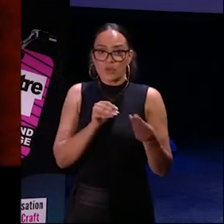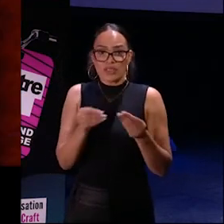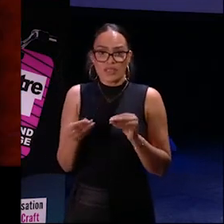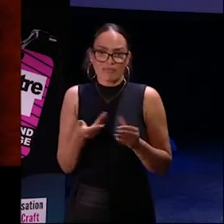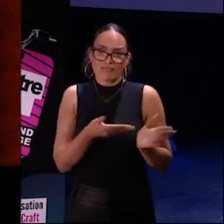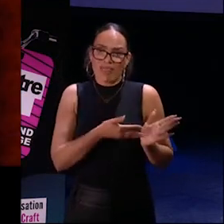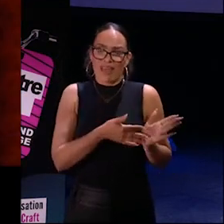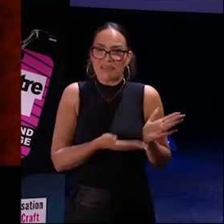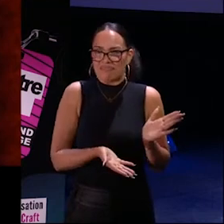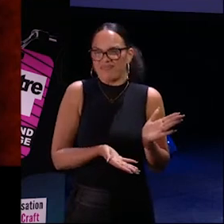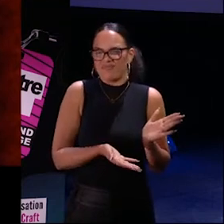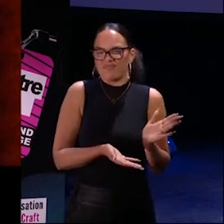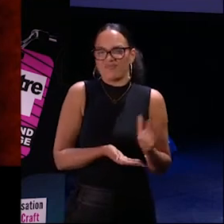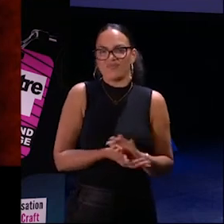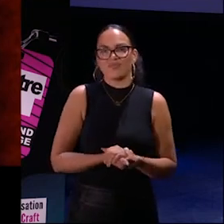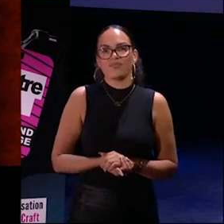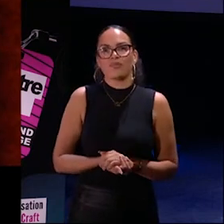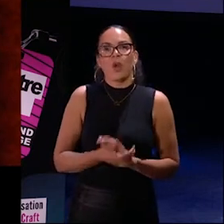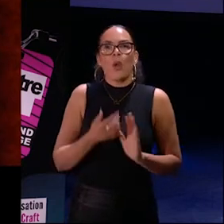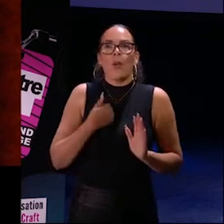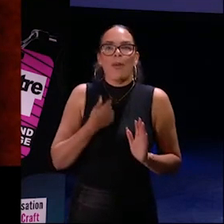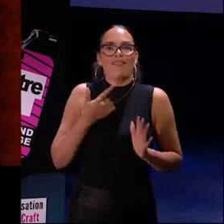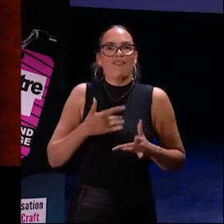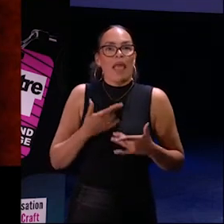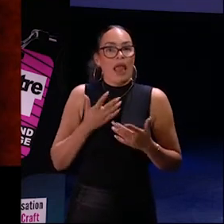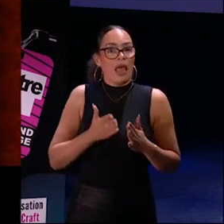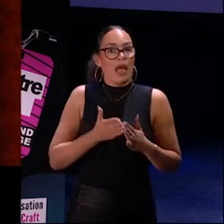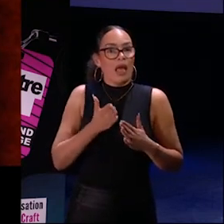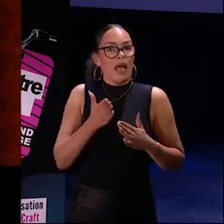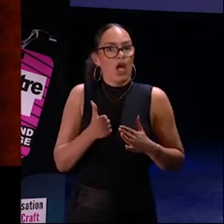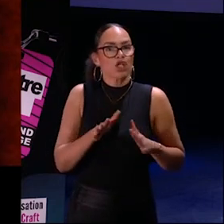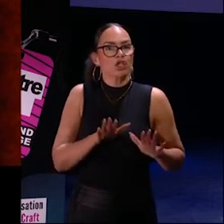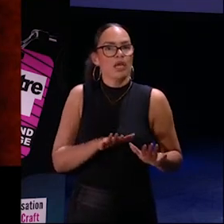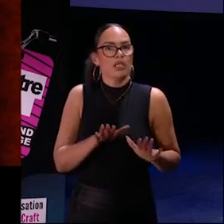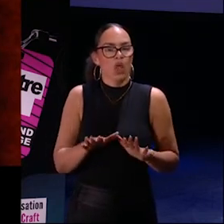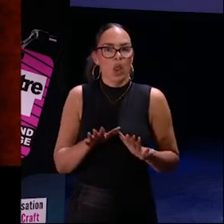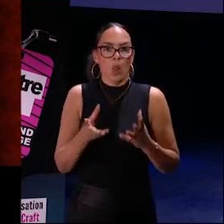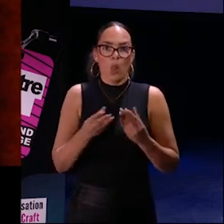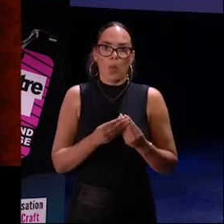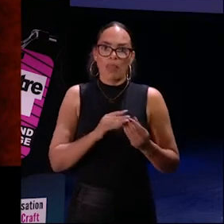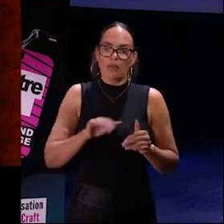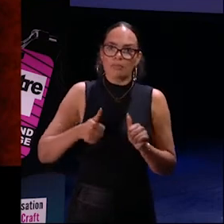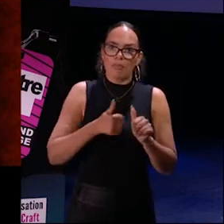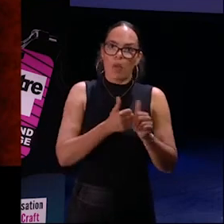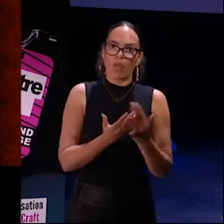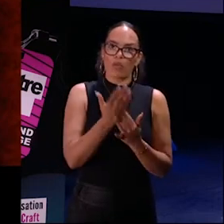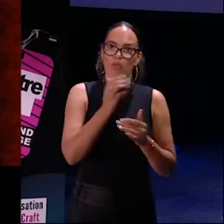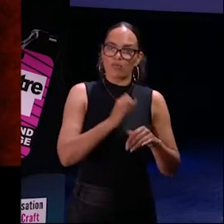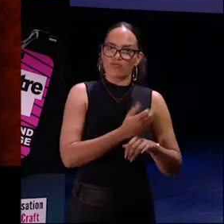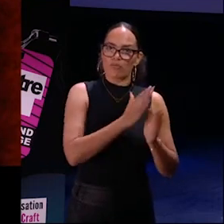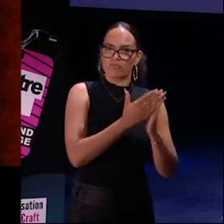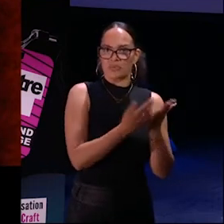on it? And so I think sort of going in gently, but with something very concrete, I think is really, really helpful.